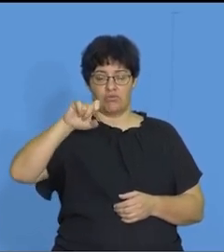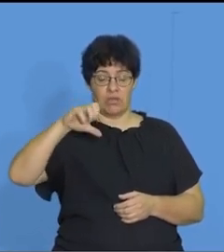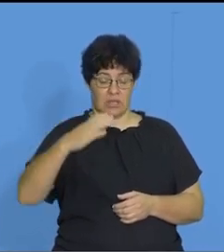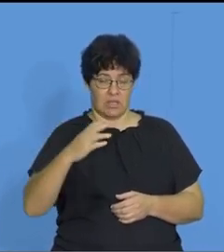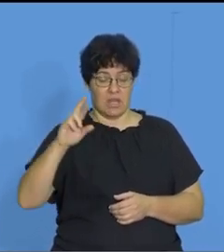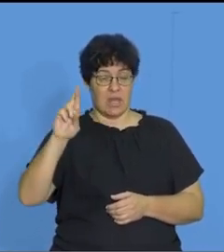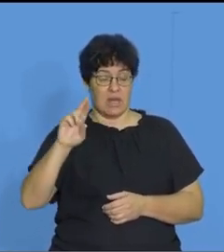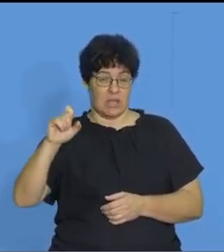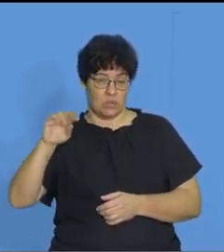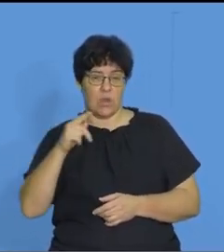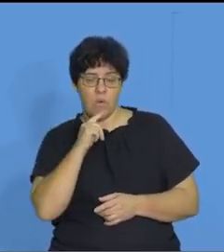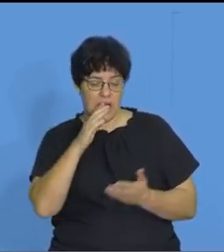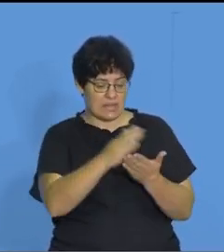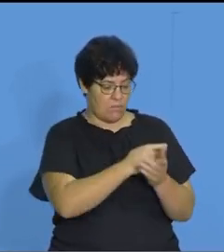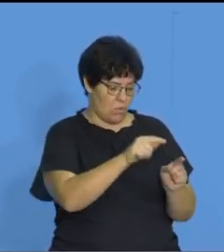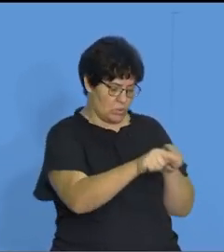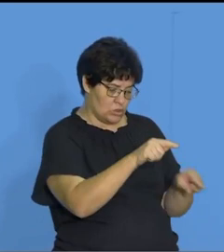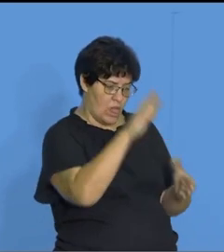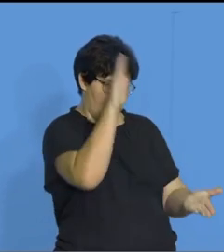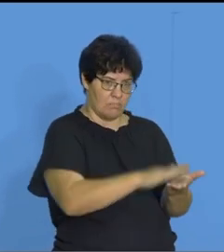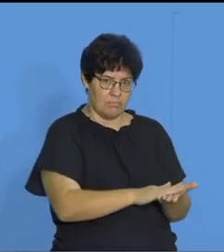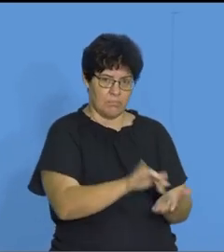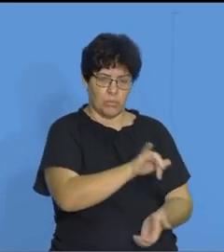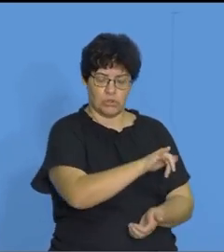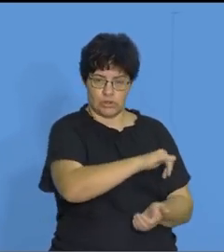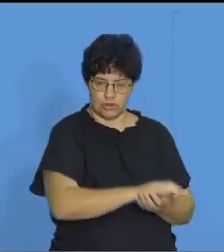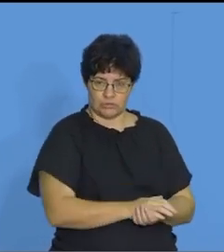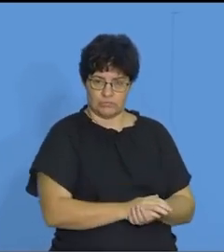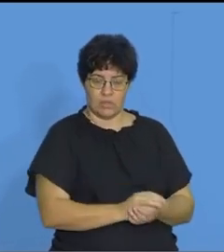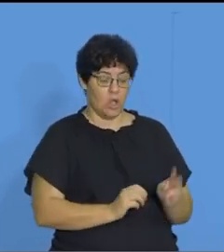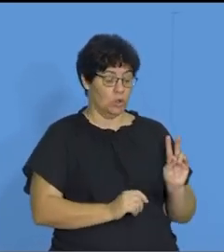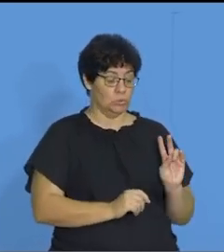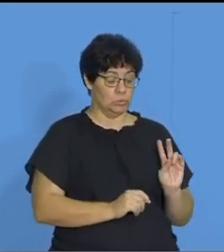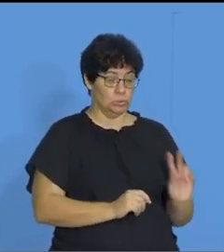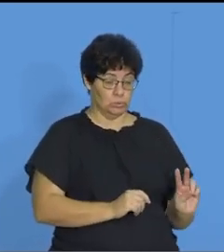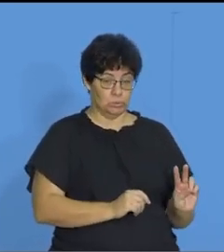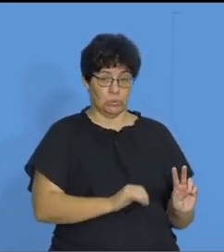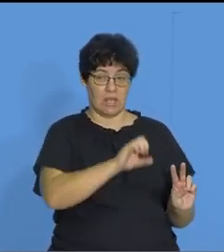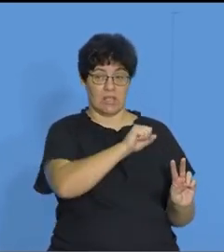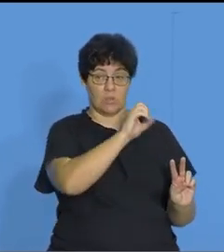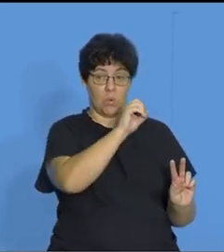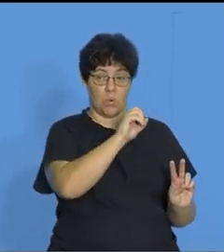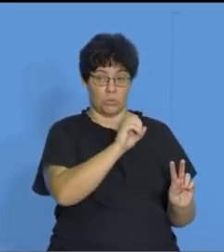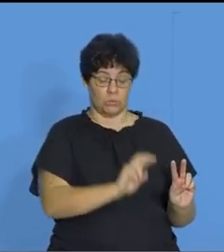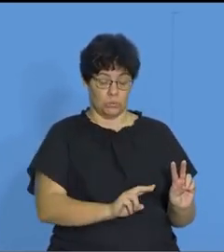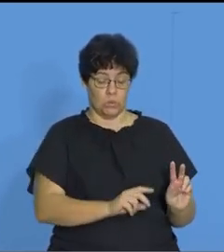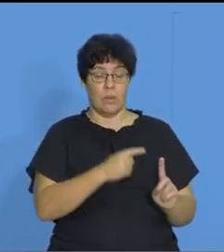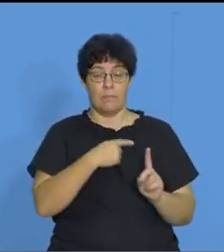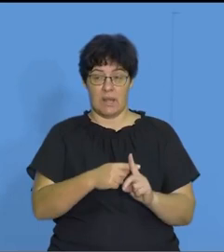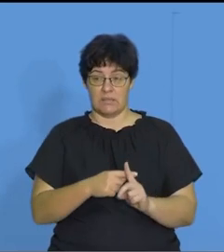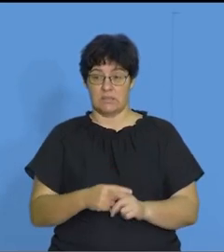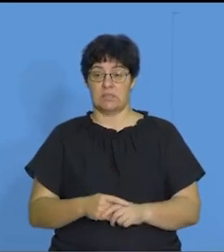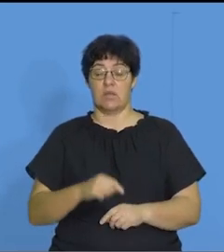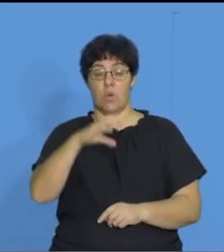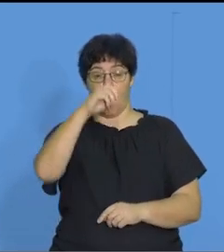substance will react completely. So the balanced equation is 2 of sulfur dioxide plus a